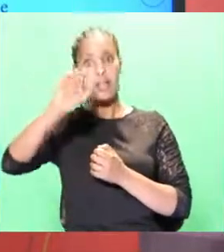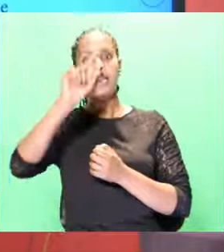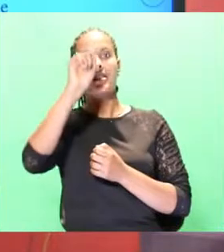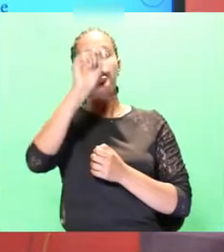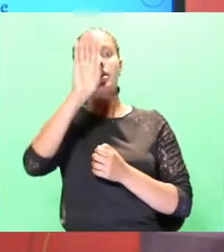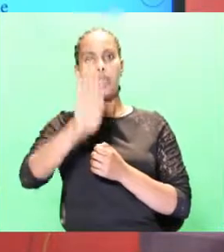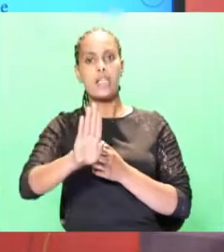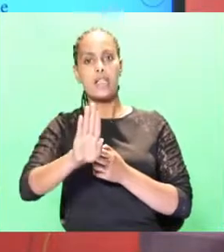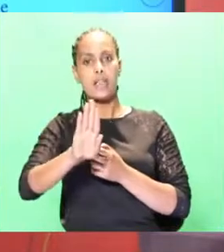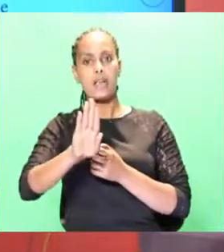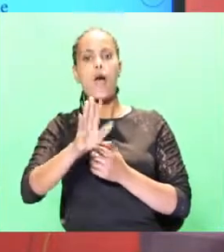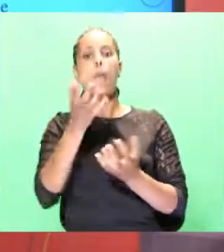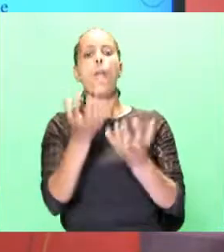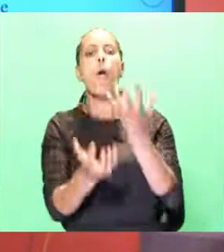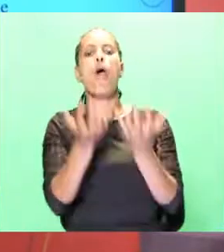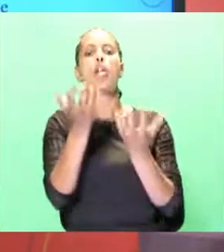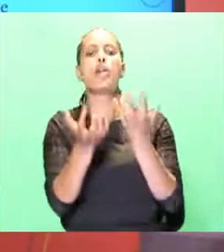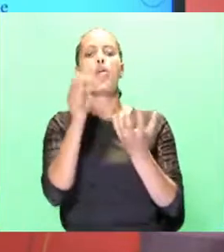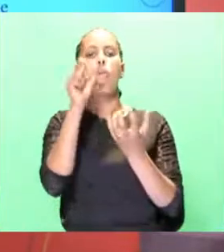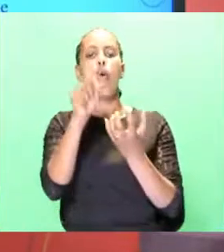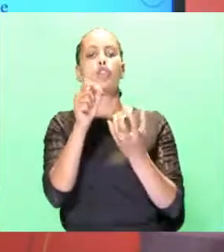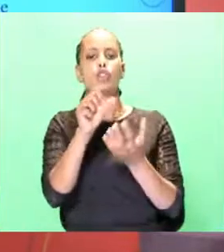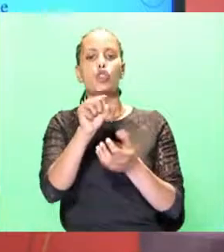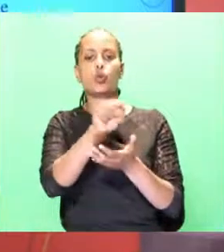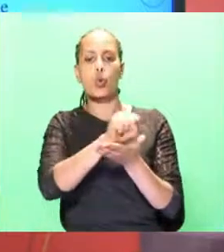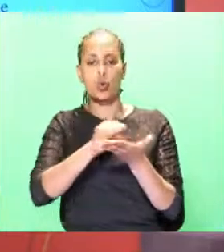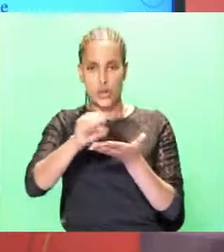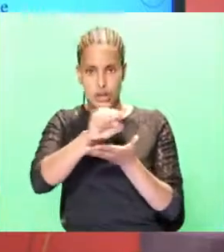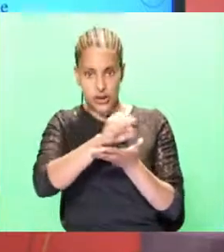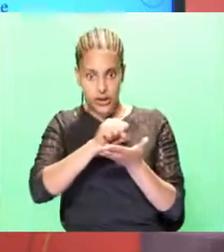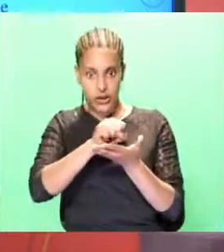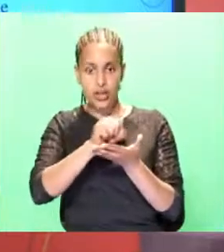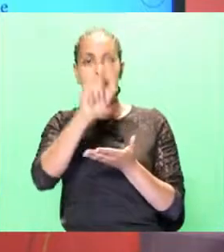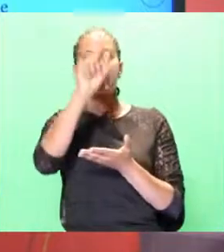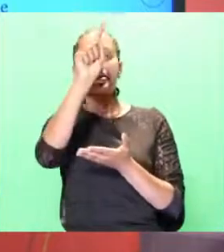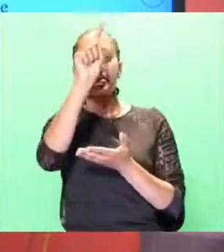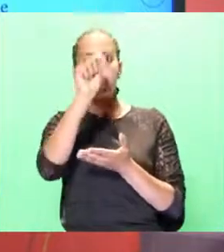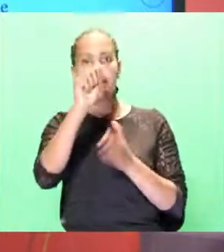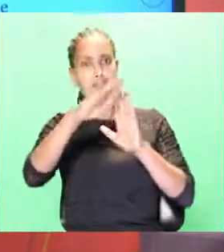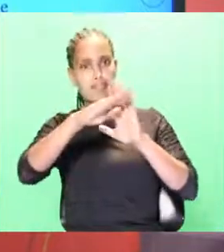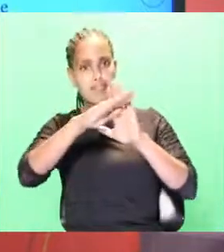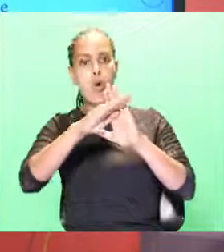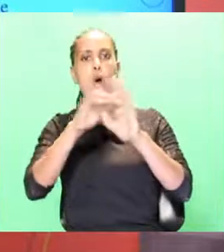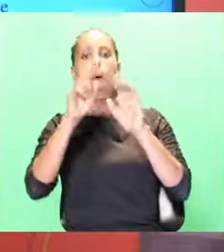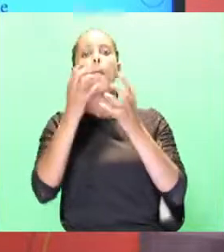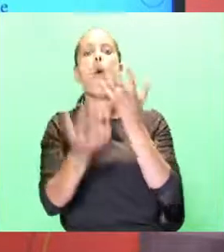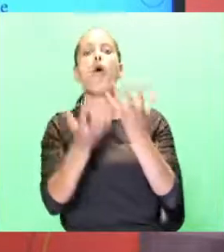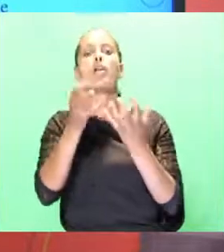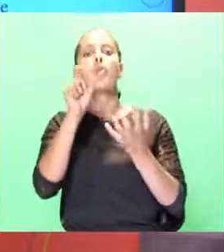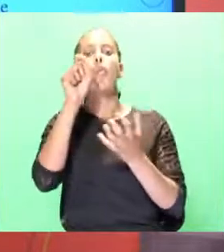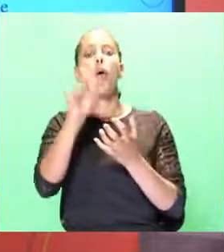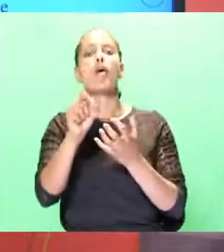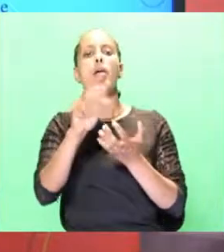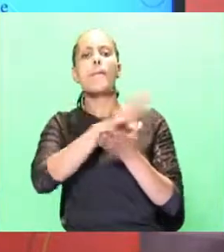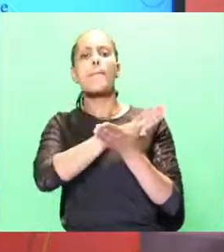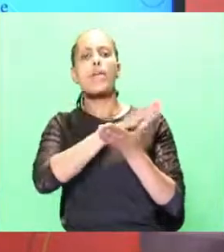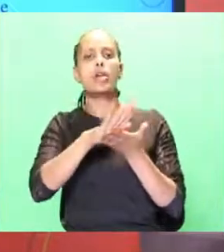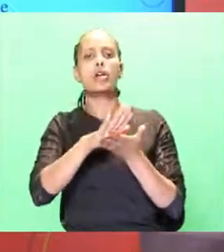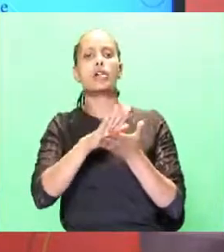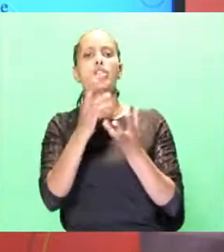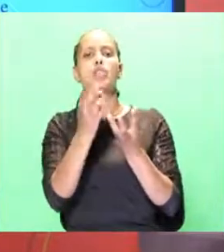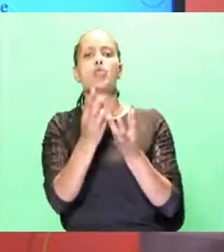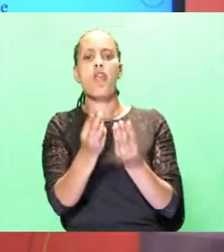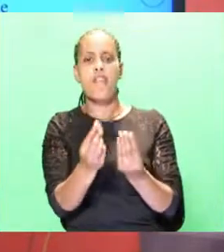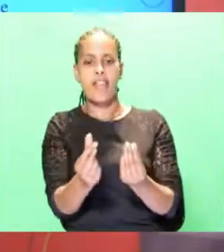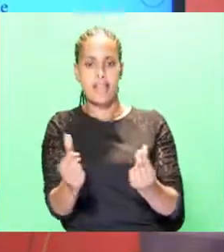TB is boiling point of the solution. T0 B is boiling point of pure